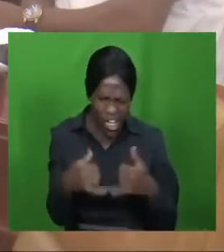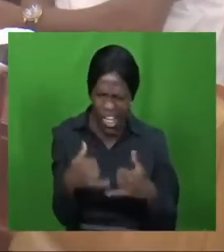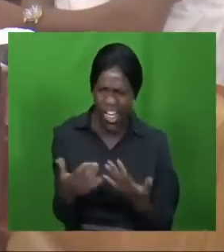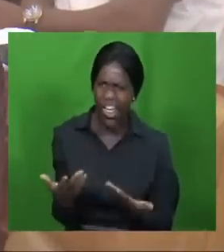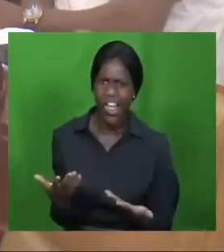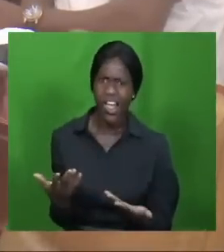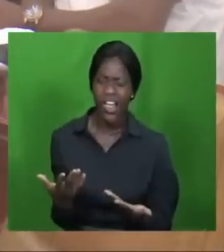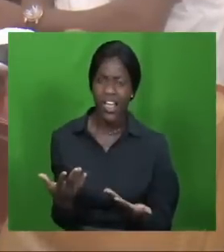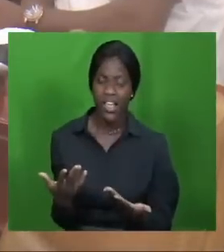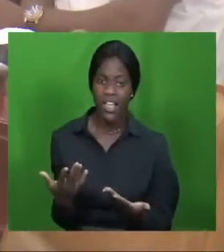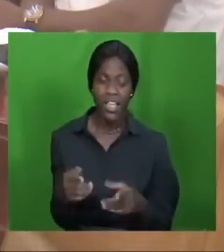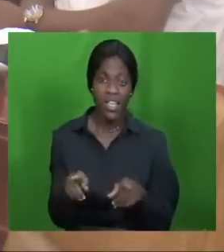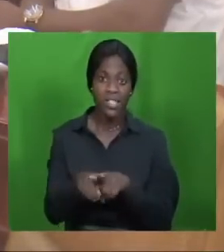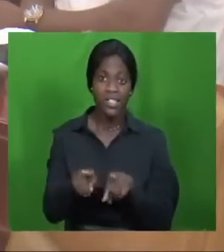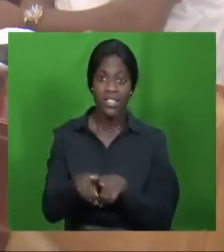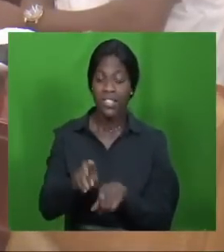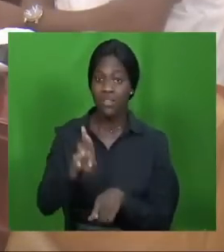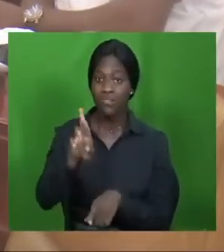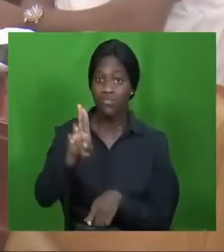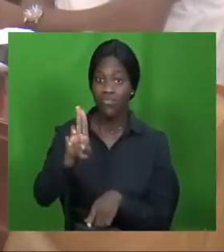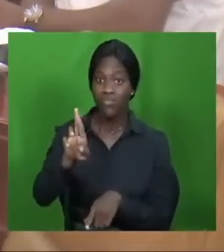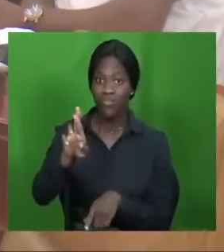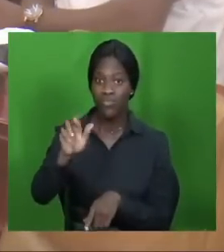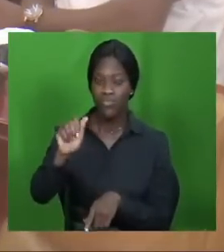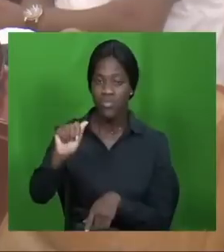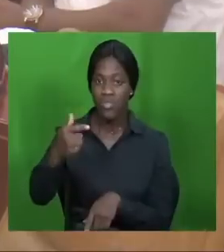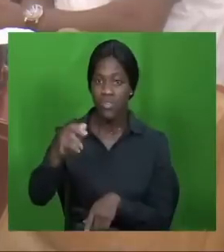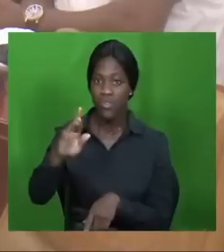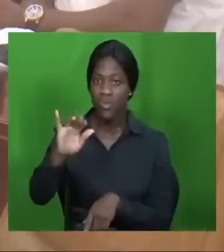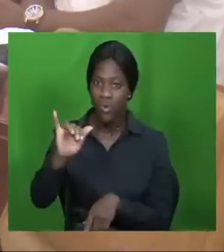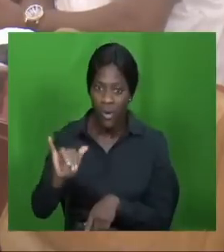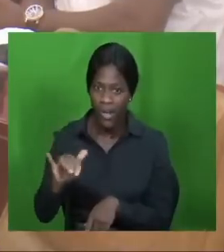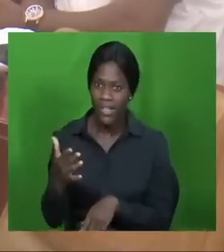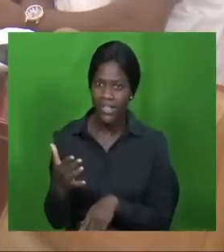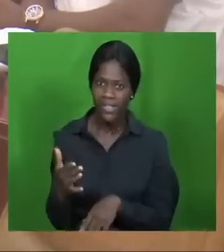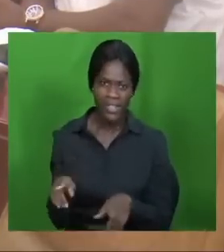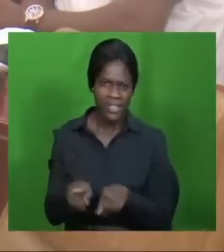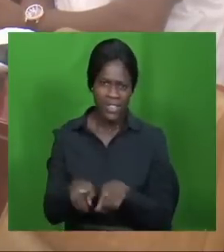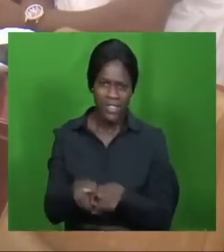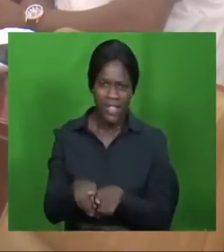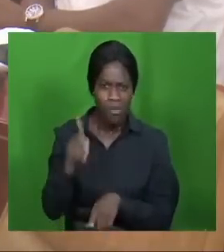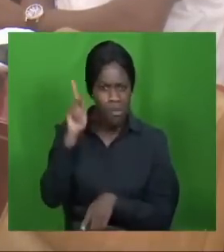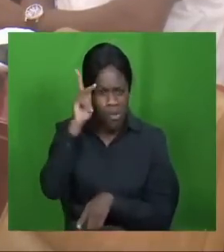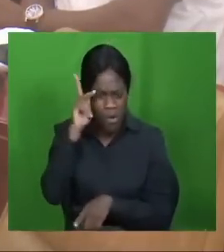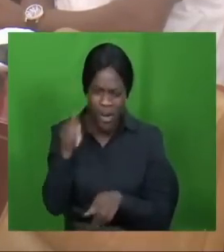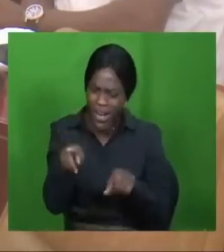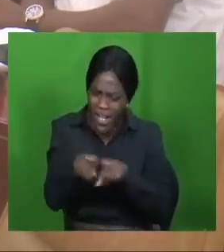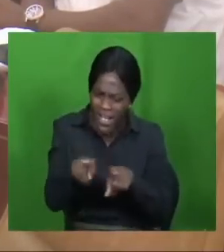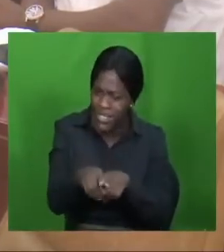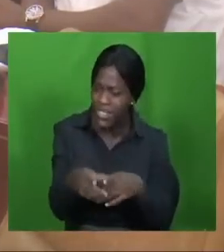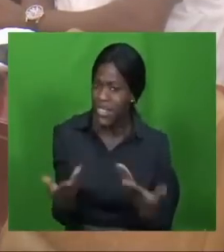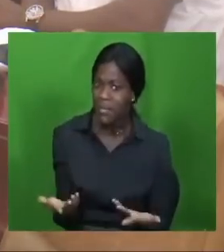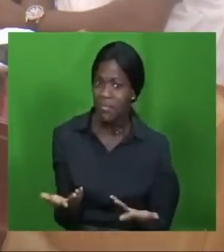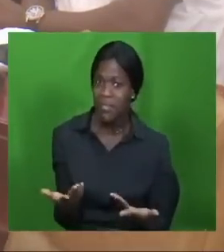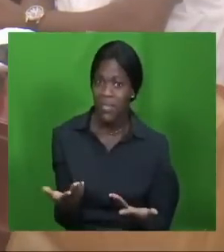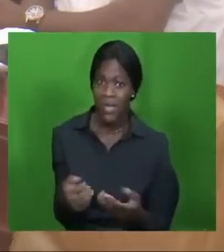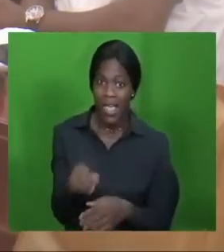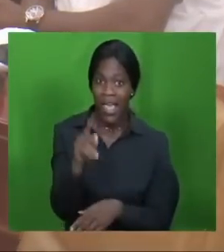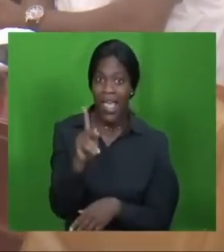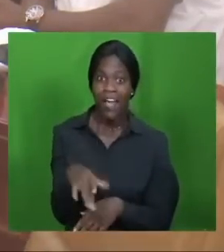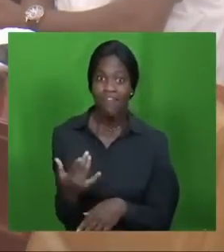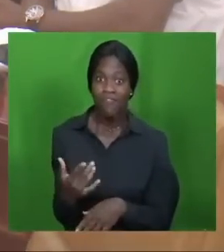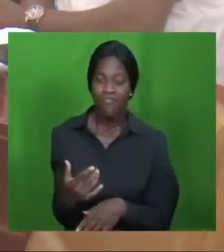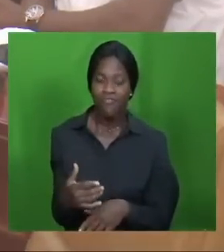against Uruguay, where we had developed strength from our match against Korea, we thought that we would be aggressive there. We spent half of the time playing at our